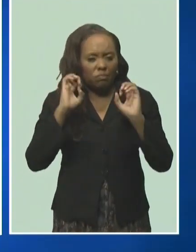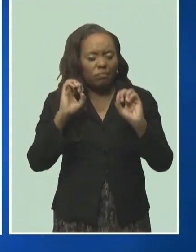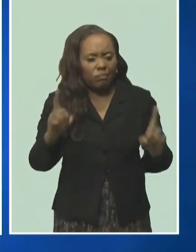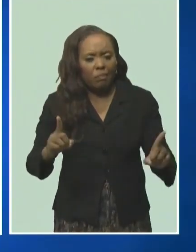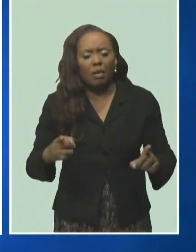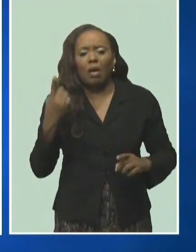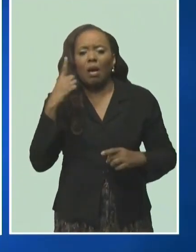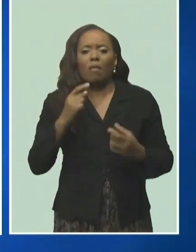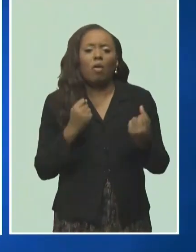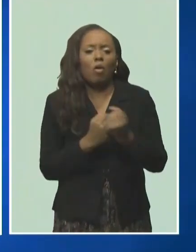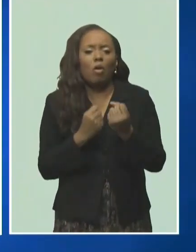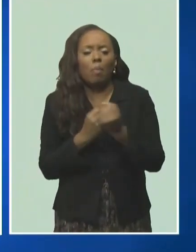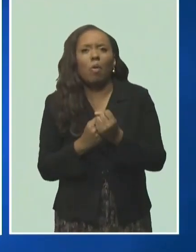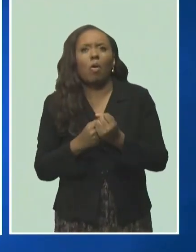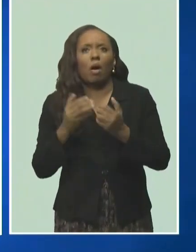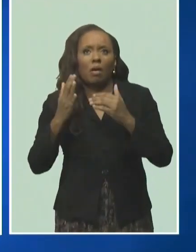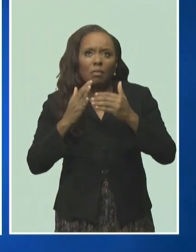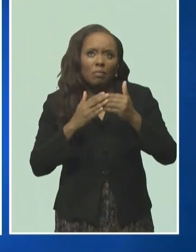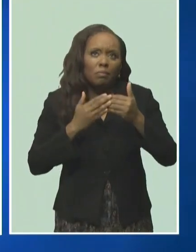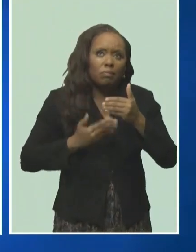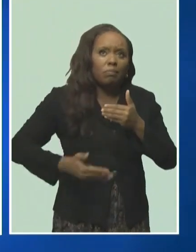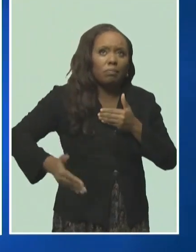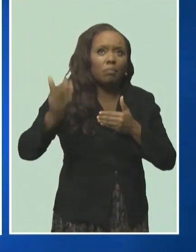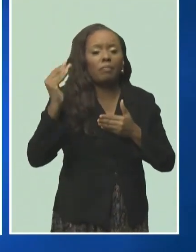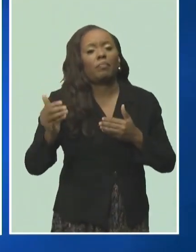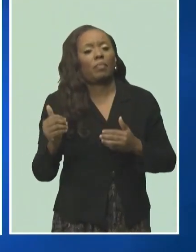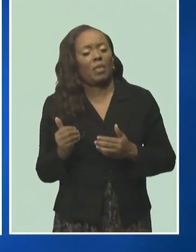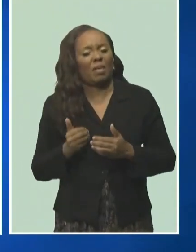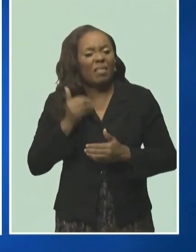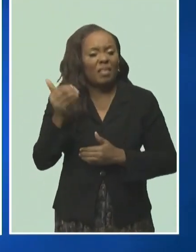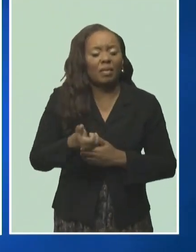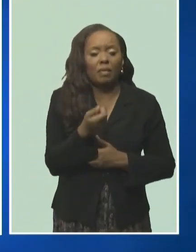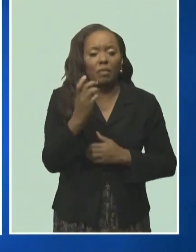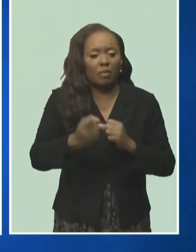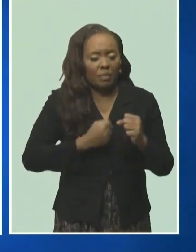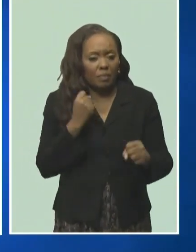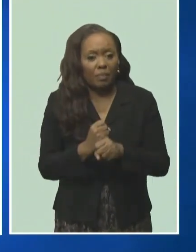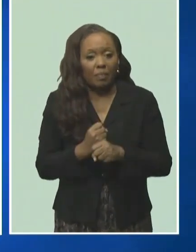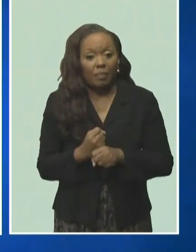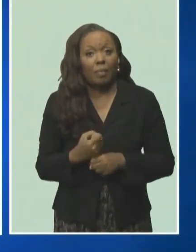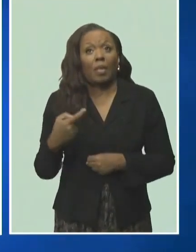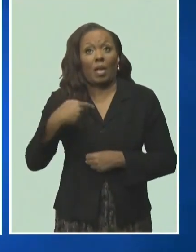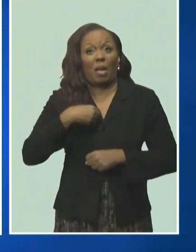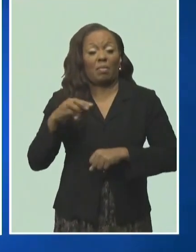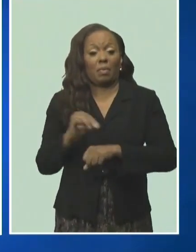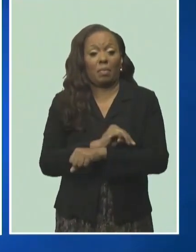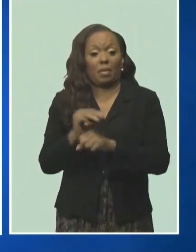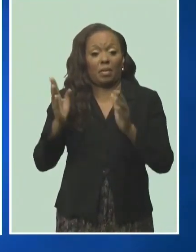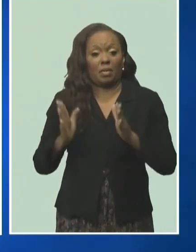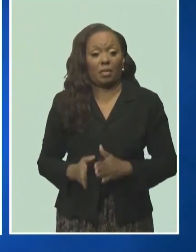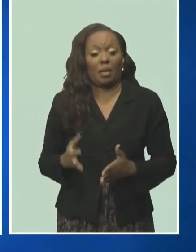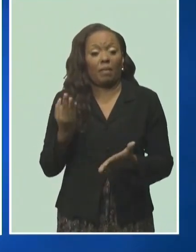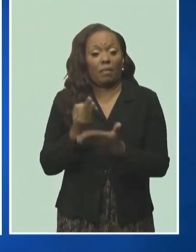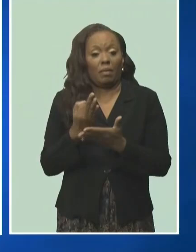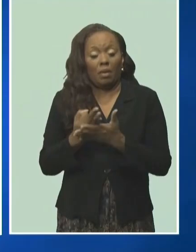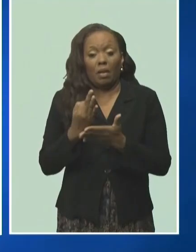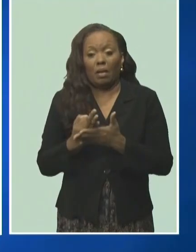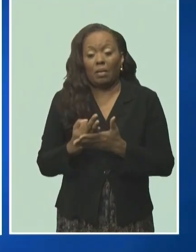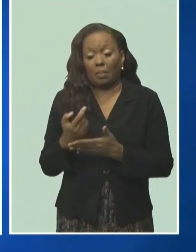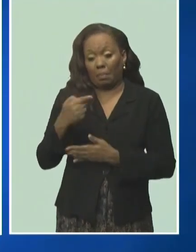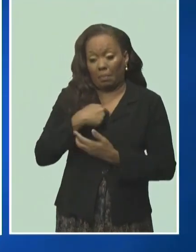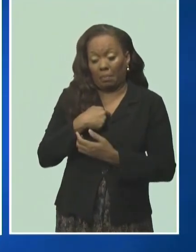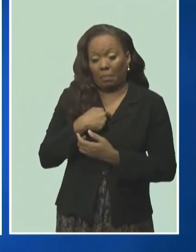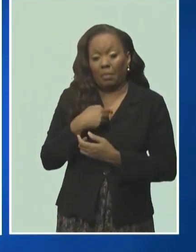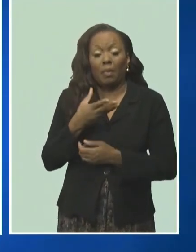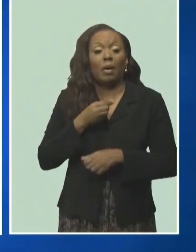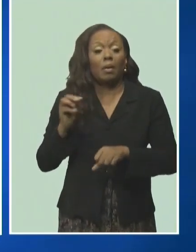to carry us over the next few years to help make this real. As Minister of Finance, I have made the commitment with Minister